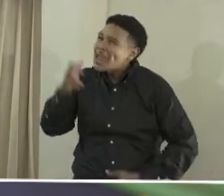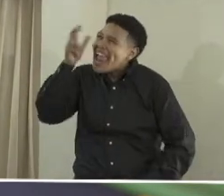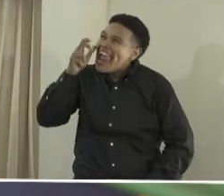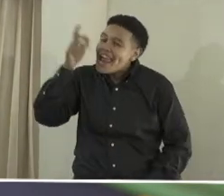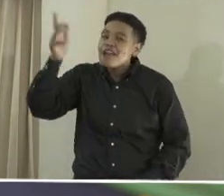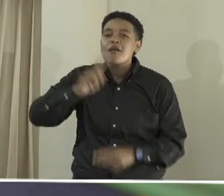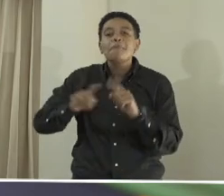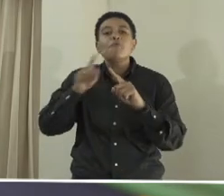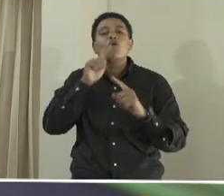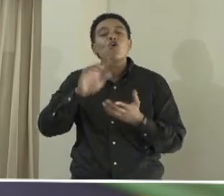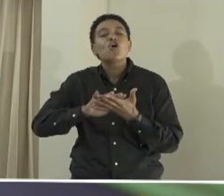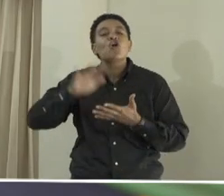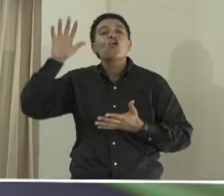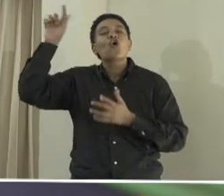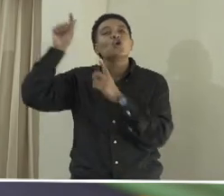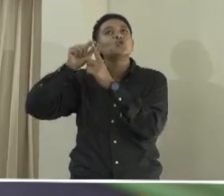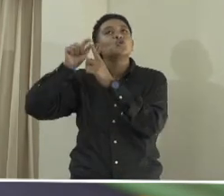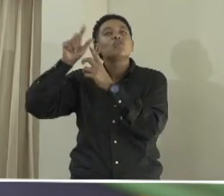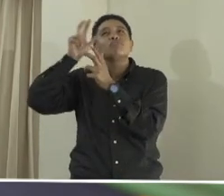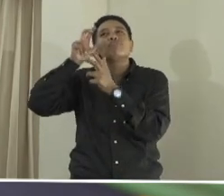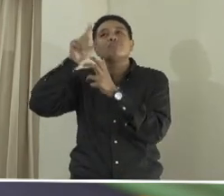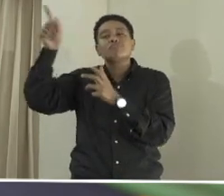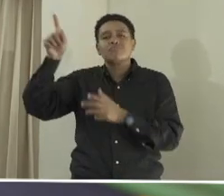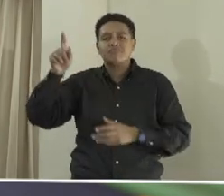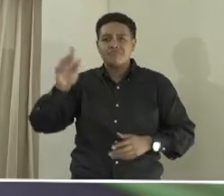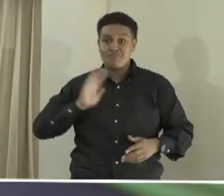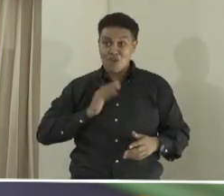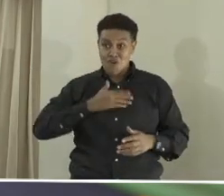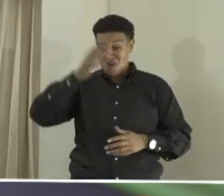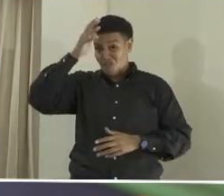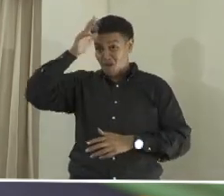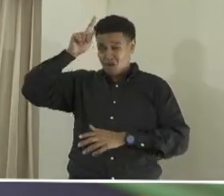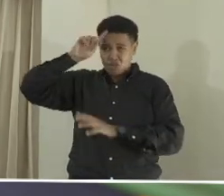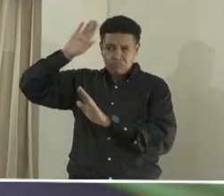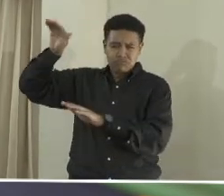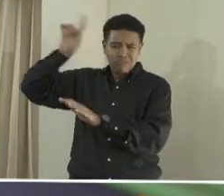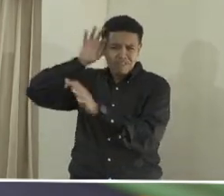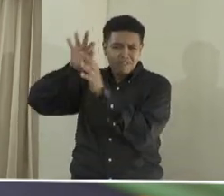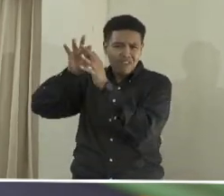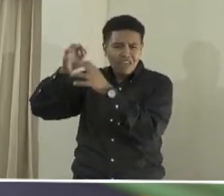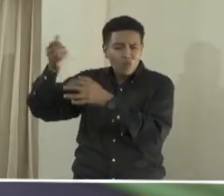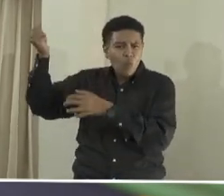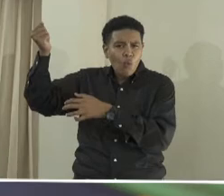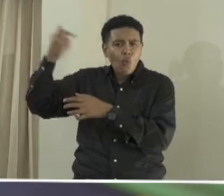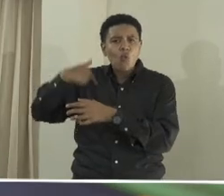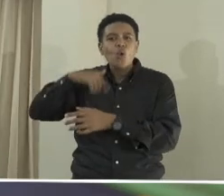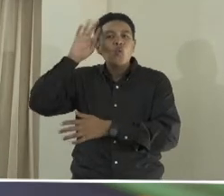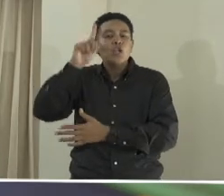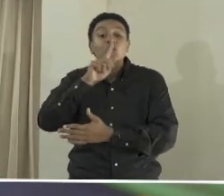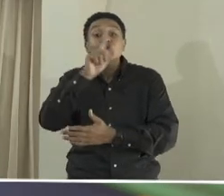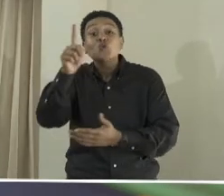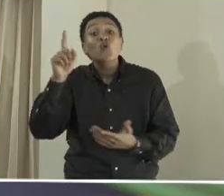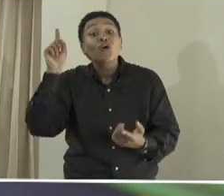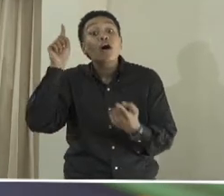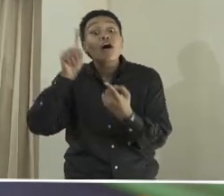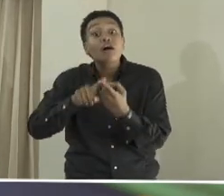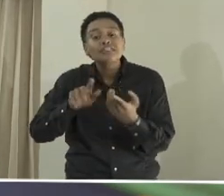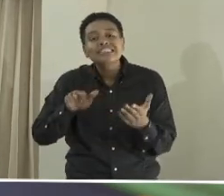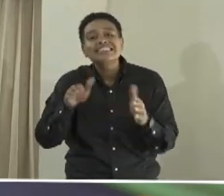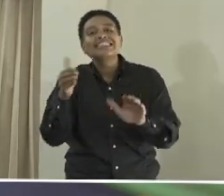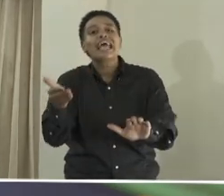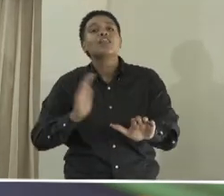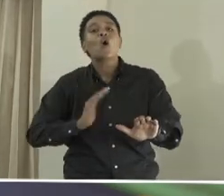the glorious word. Faith of our fathers, holy faith, we will be true till death.